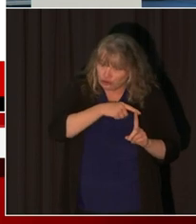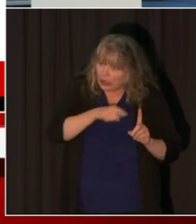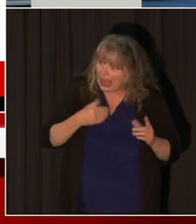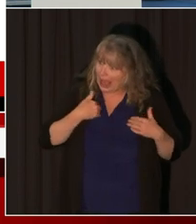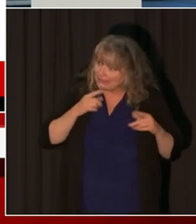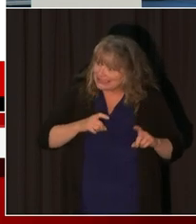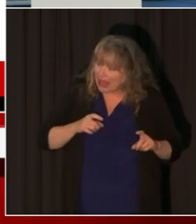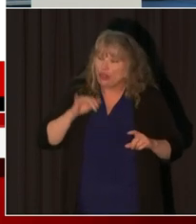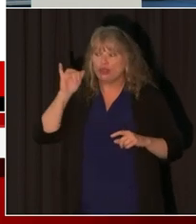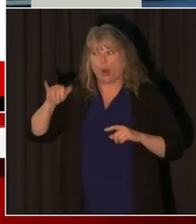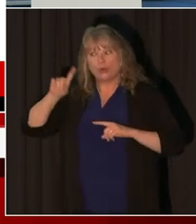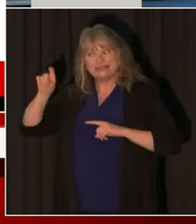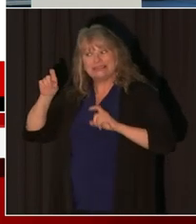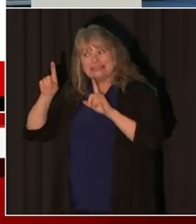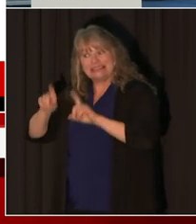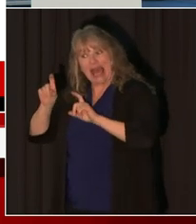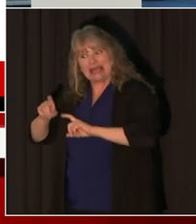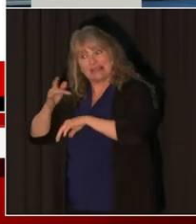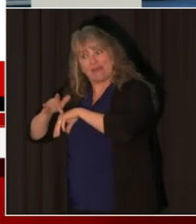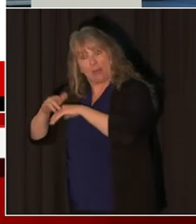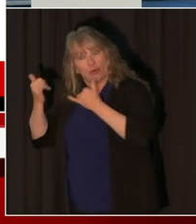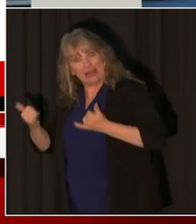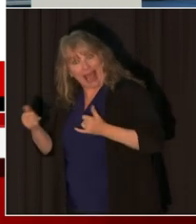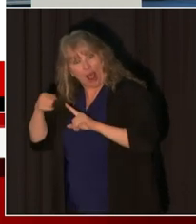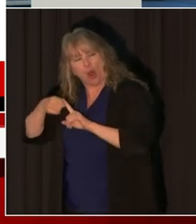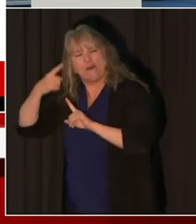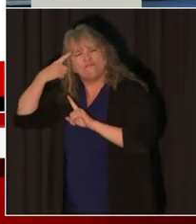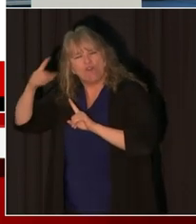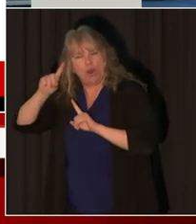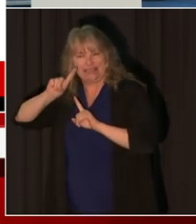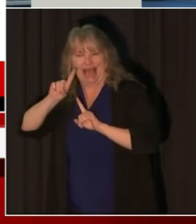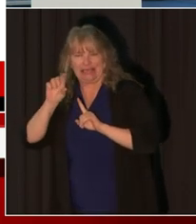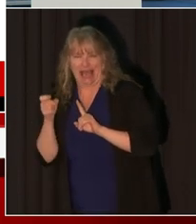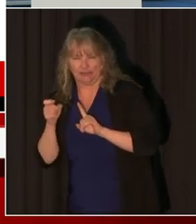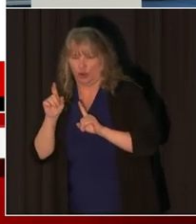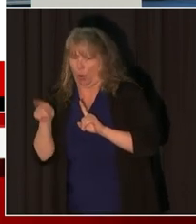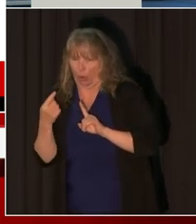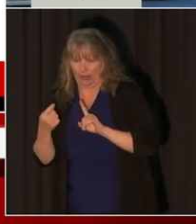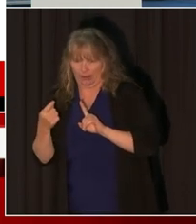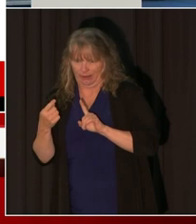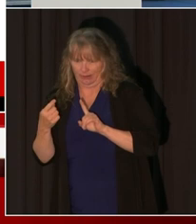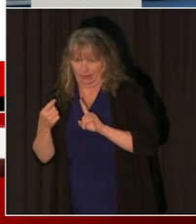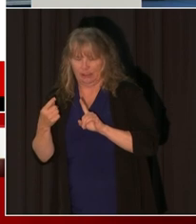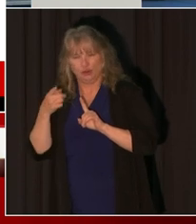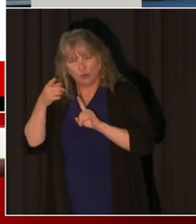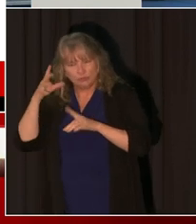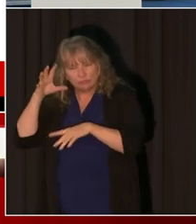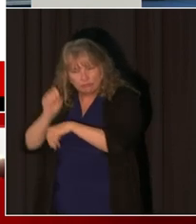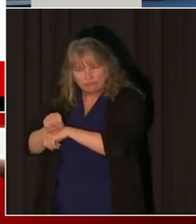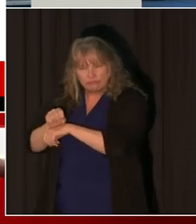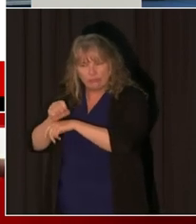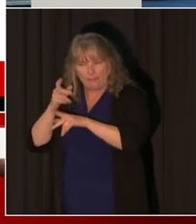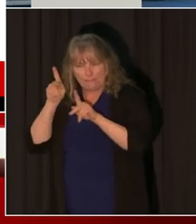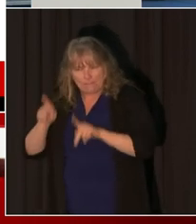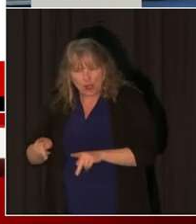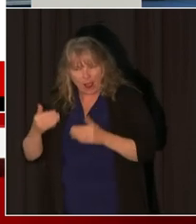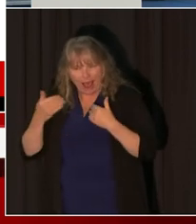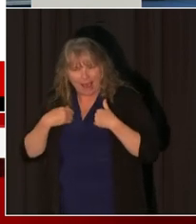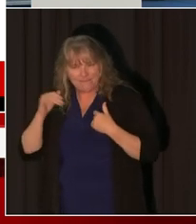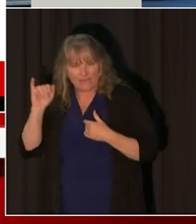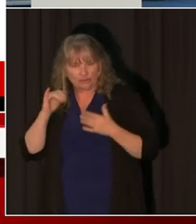are diagnostic tests that are intended to detect current infection in individuals.